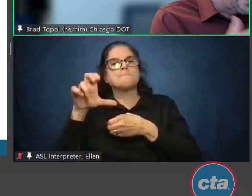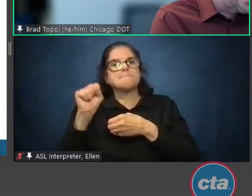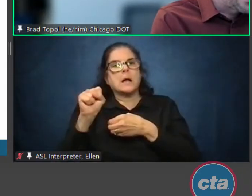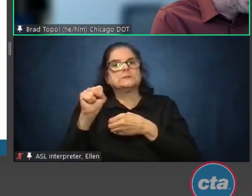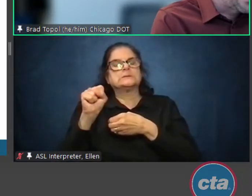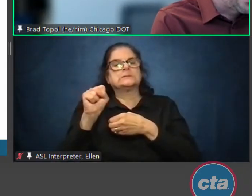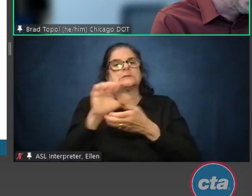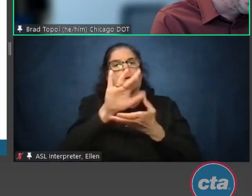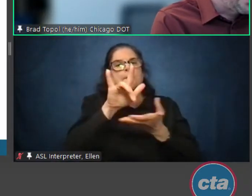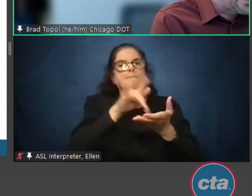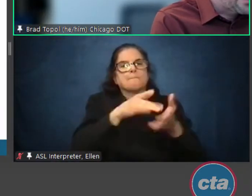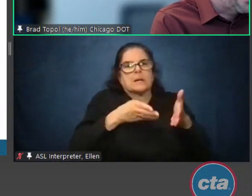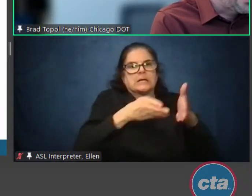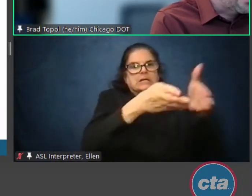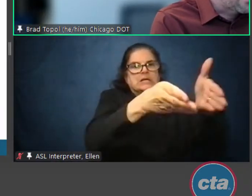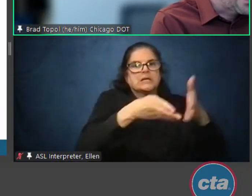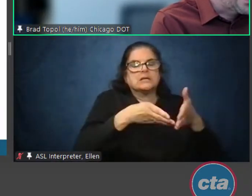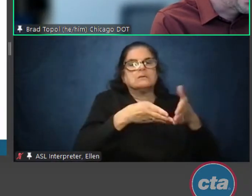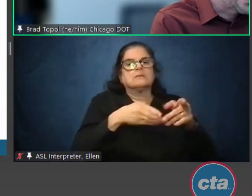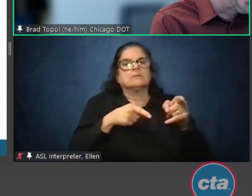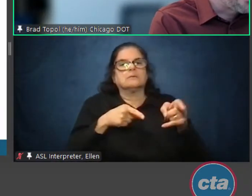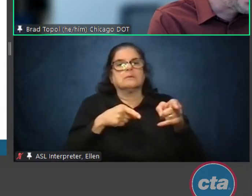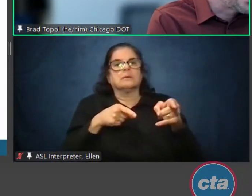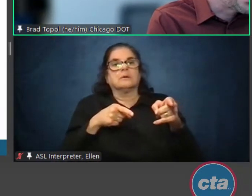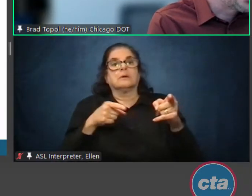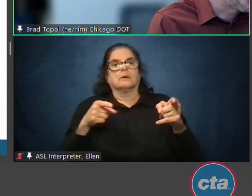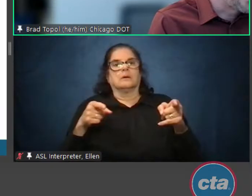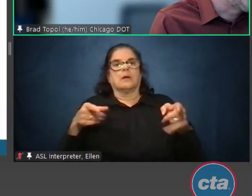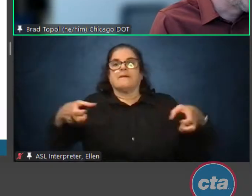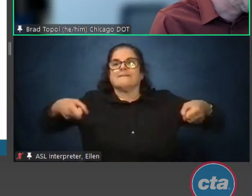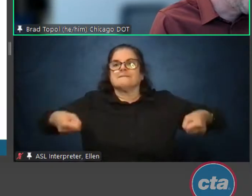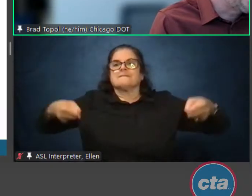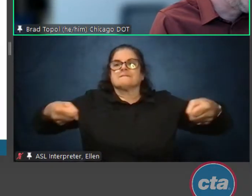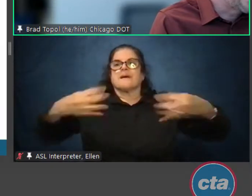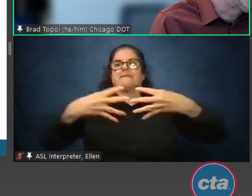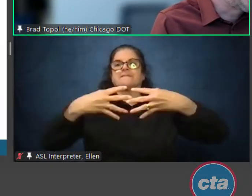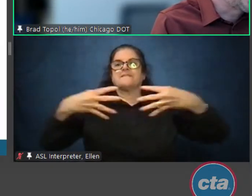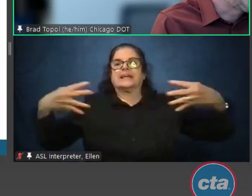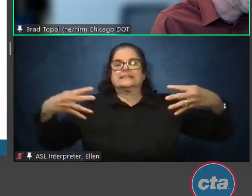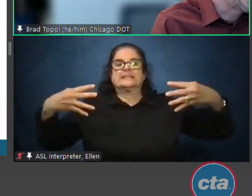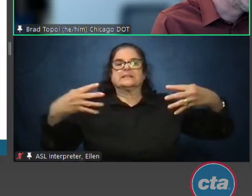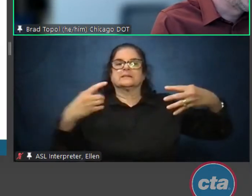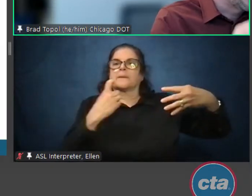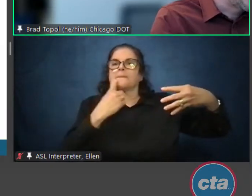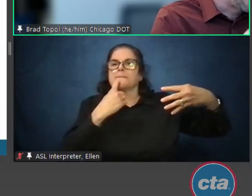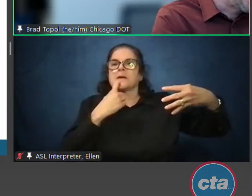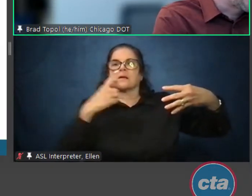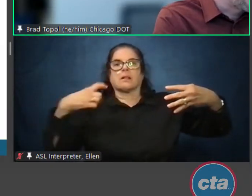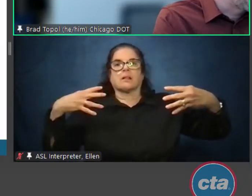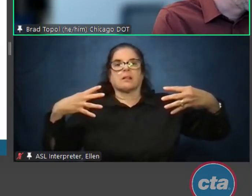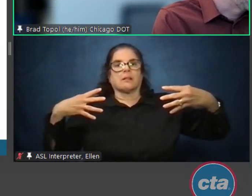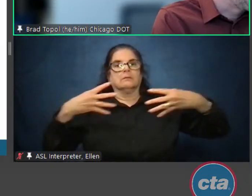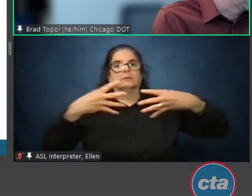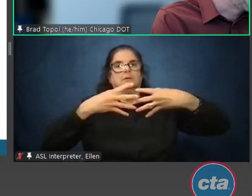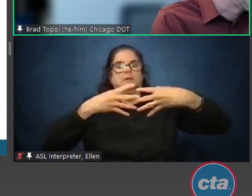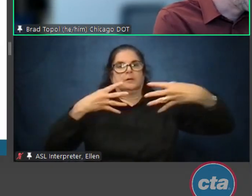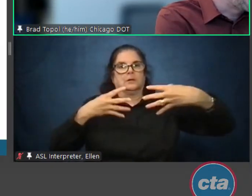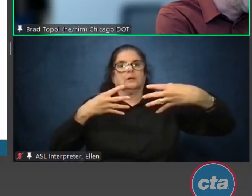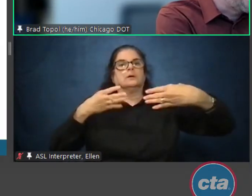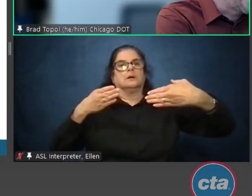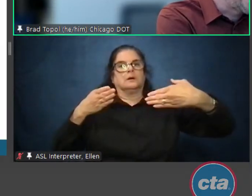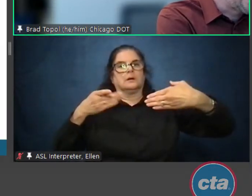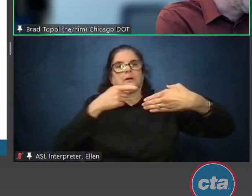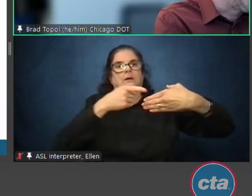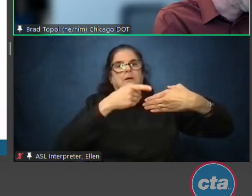The difference in this example here is you do have raised kind of fencing, like metal tubing fencing between the sidewalk and the furniture zone, and